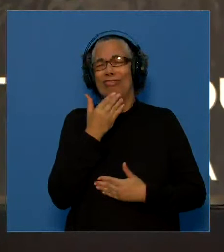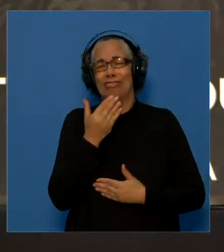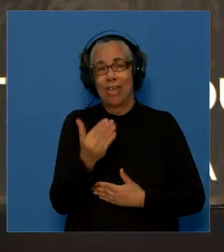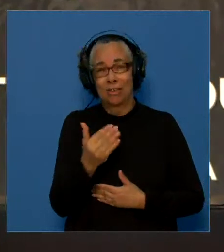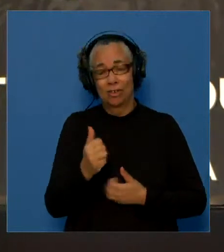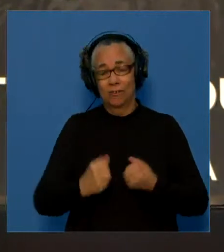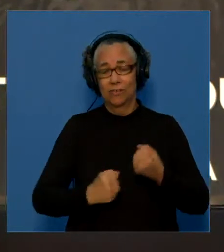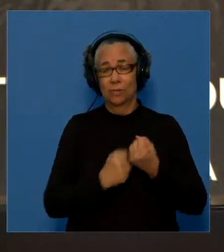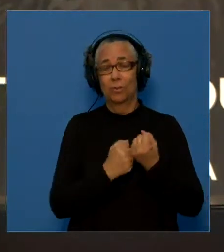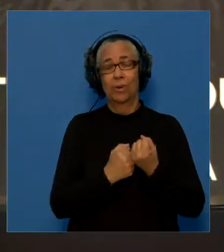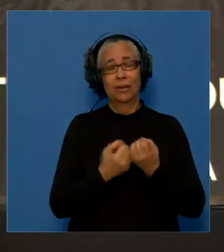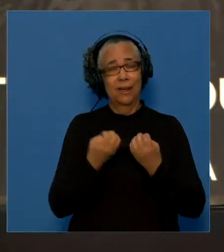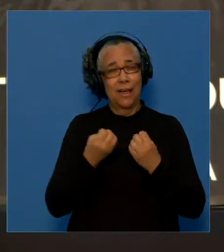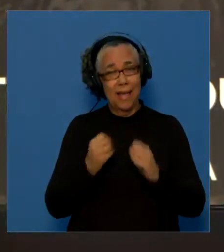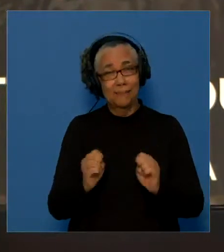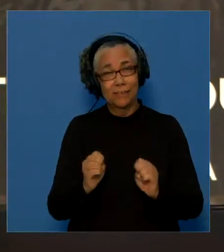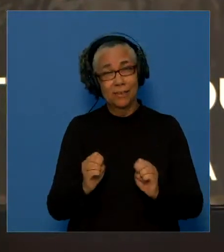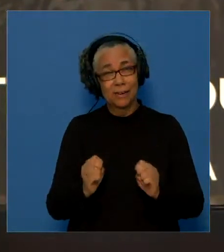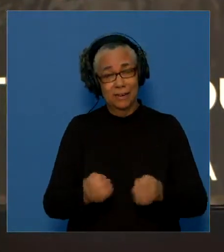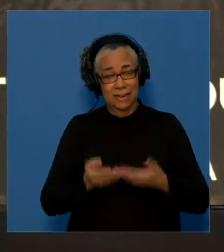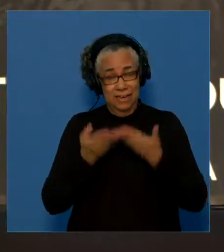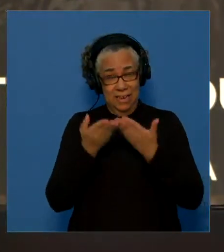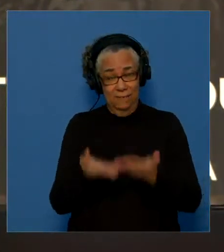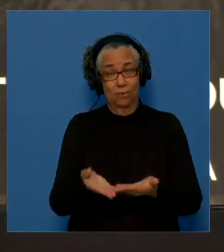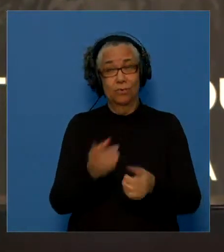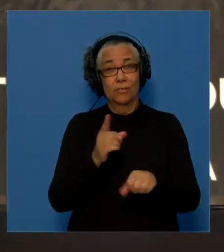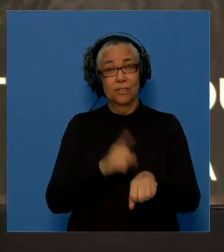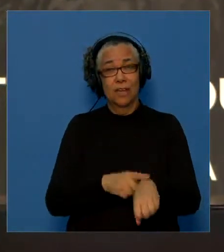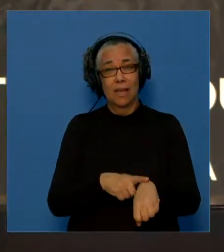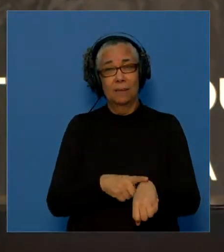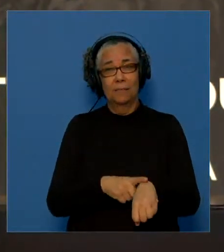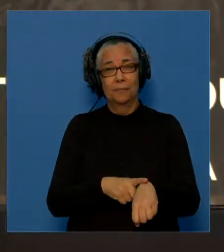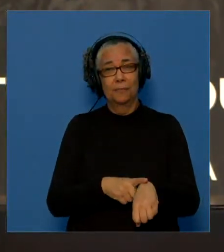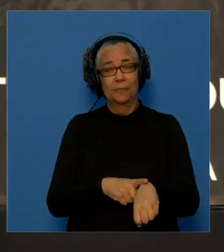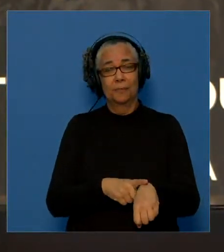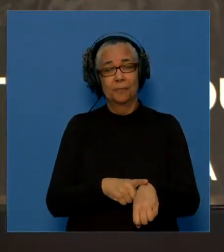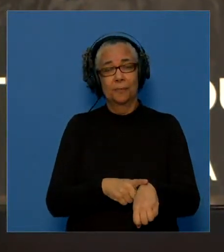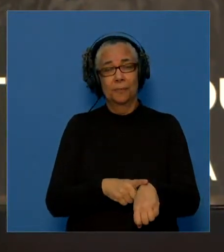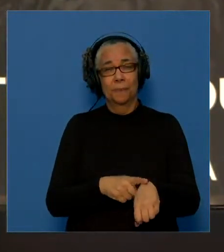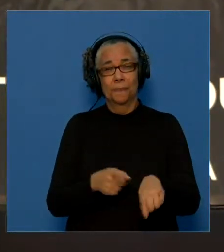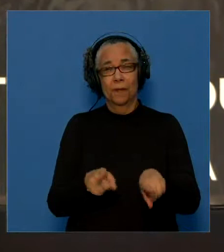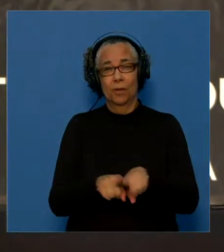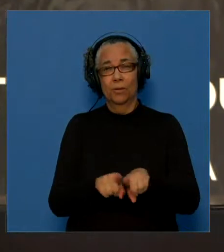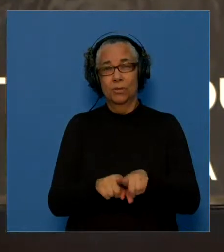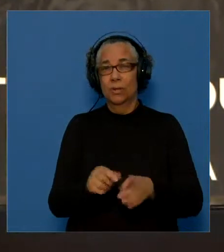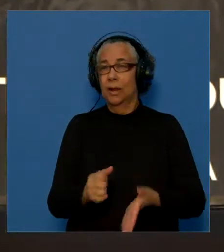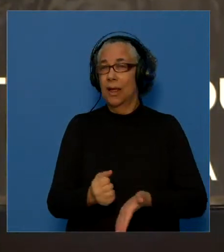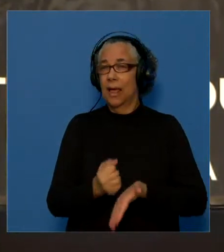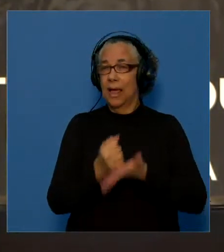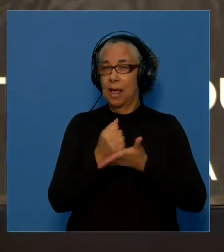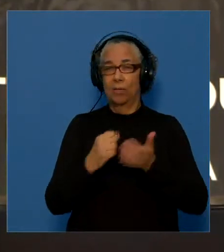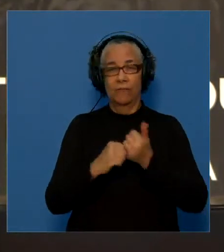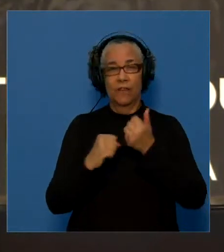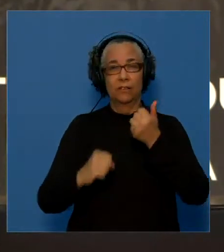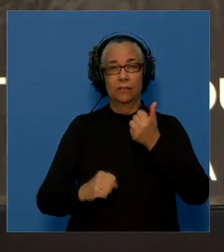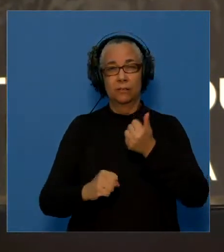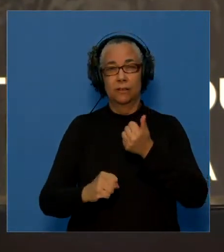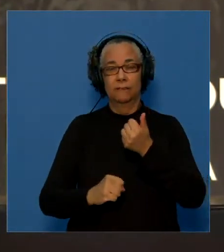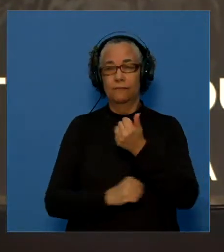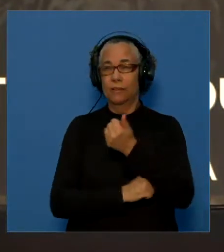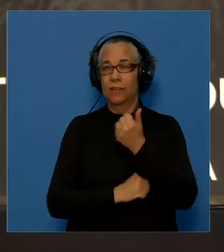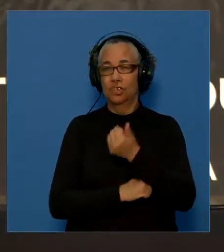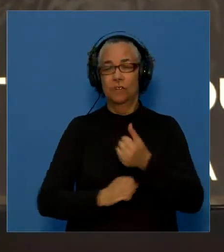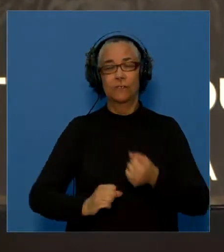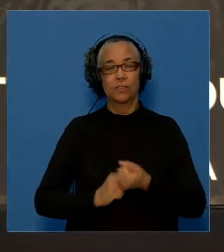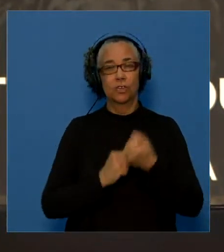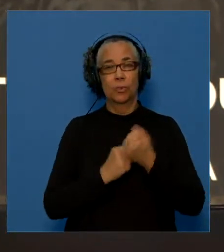by donating their time, supplying their time, and also to the Bermuda Health Foundation with the support, and also the Health Innovation